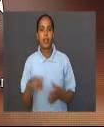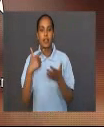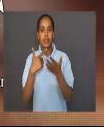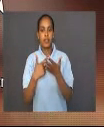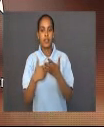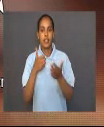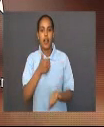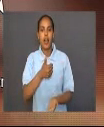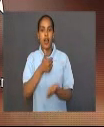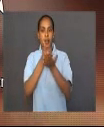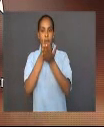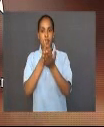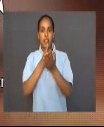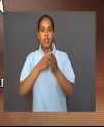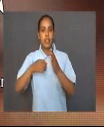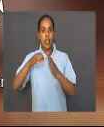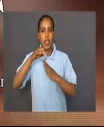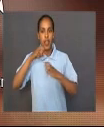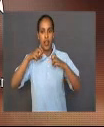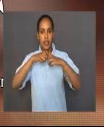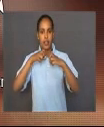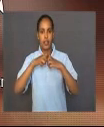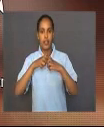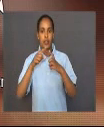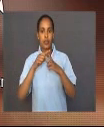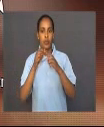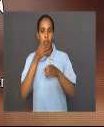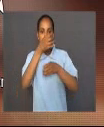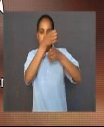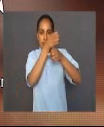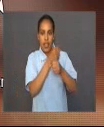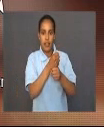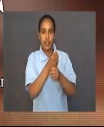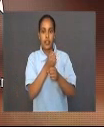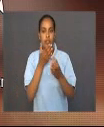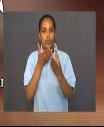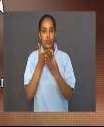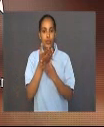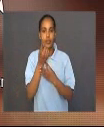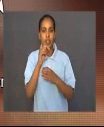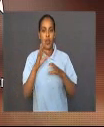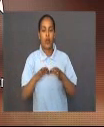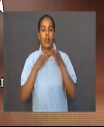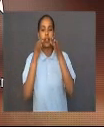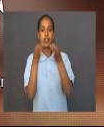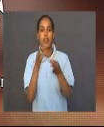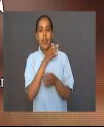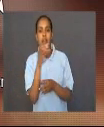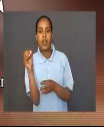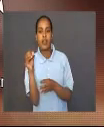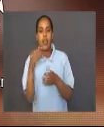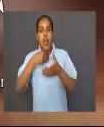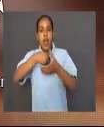This helps the electricity to be carried through the conductor and